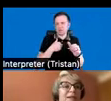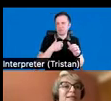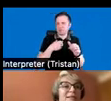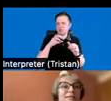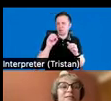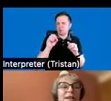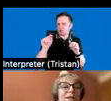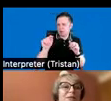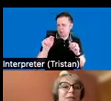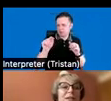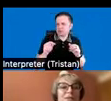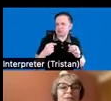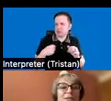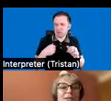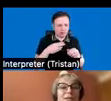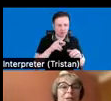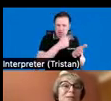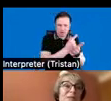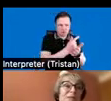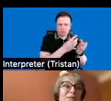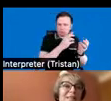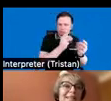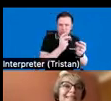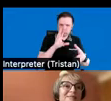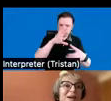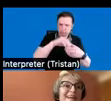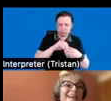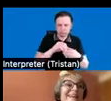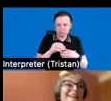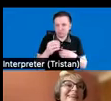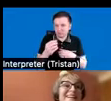I practiced right after I graduated many years ago, three decades ago,